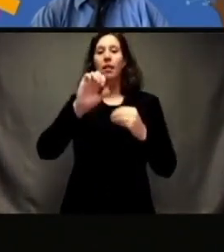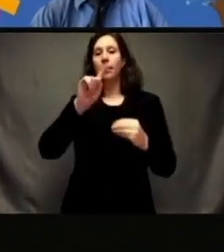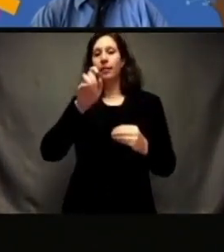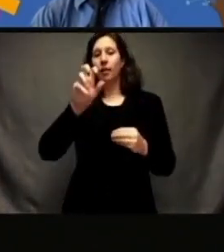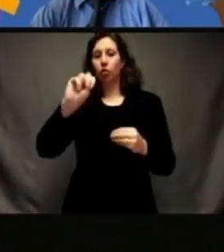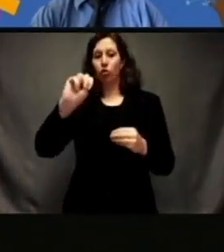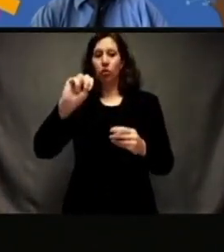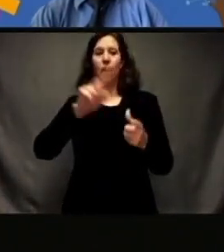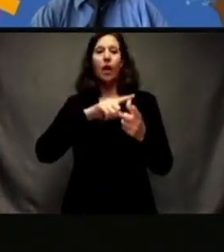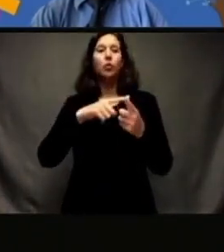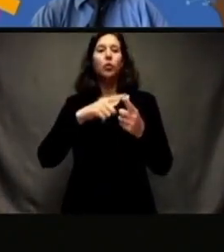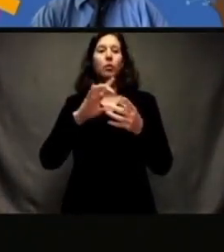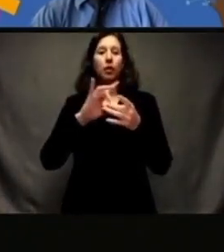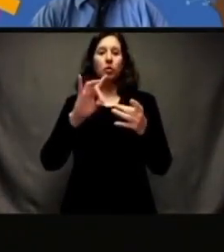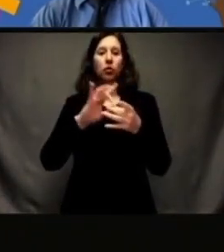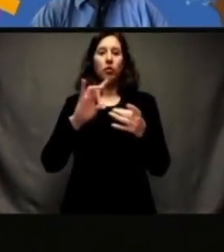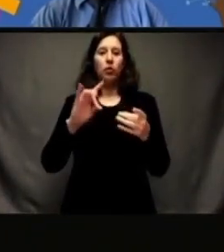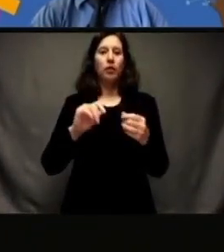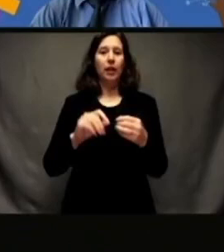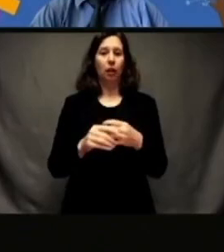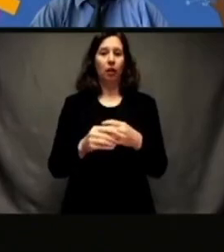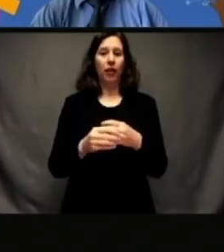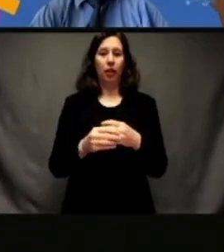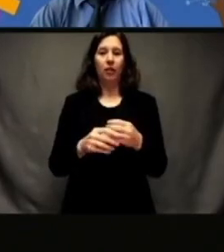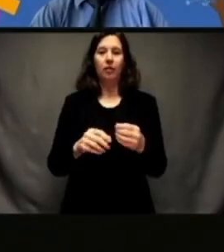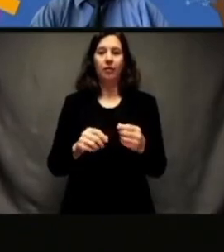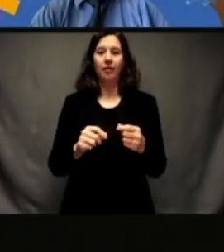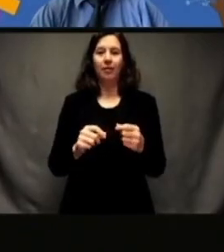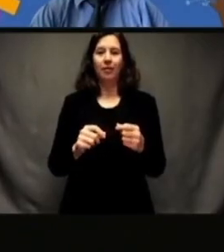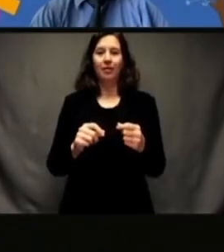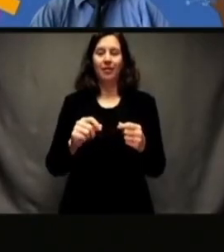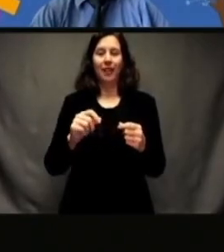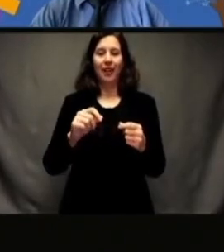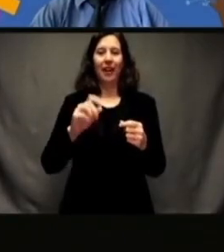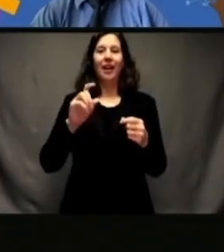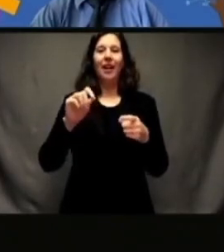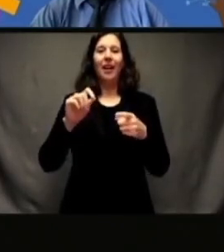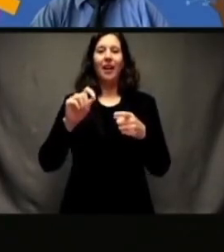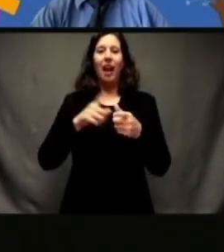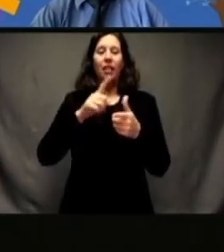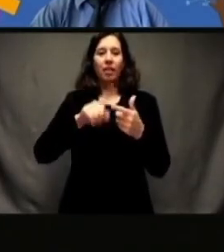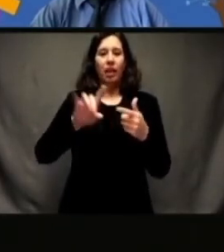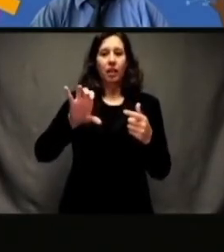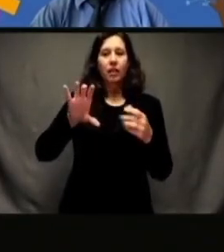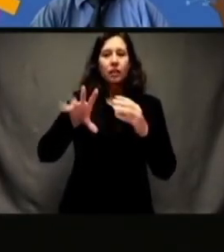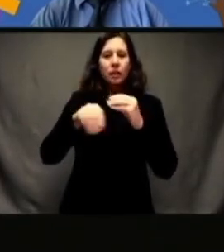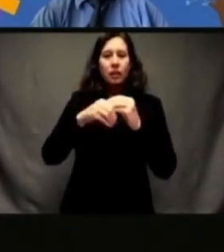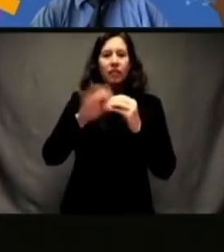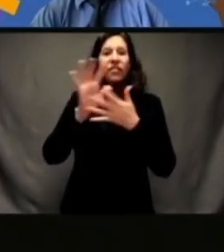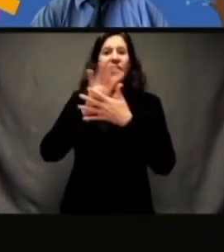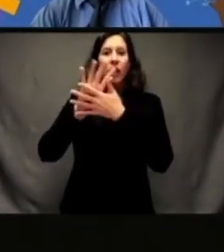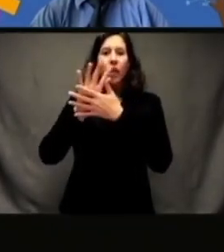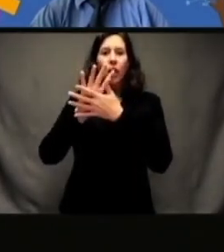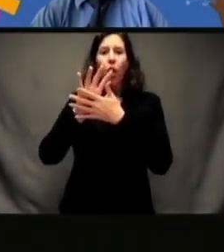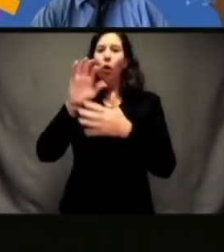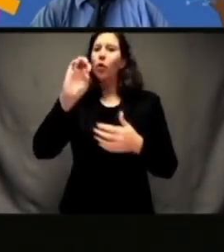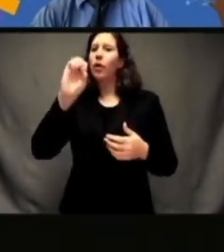As we mentioned before, there at the bottom, there are the video sensing extension